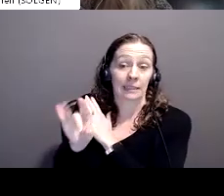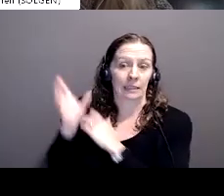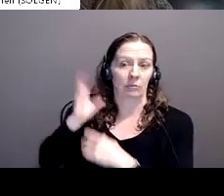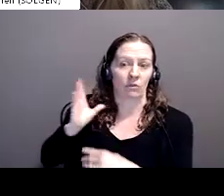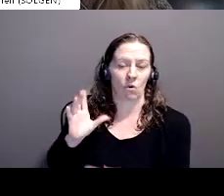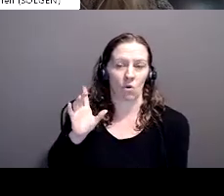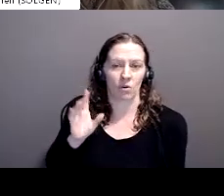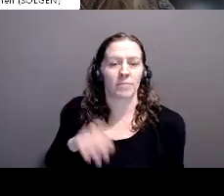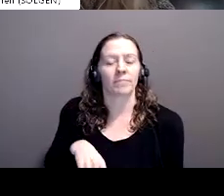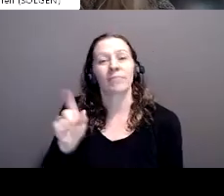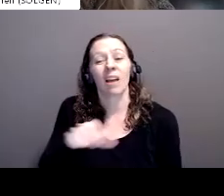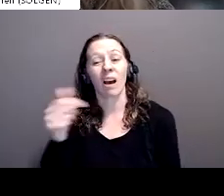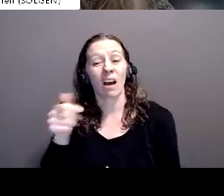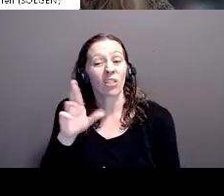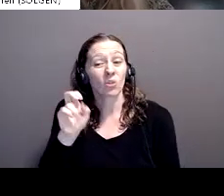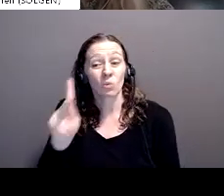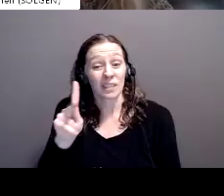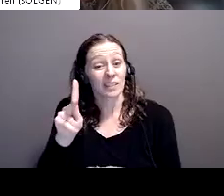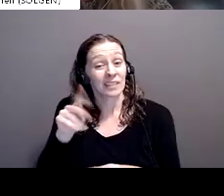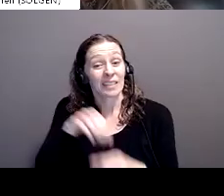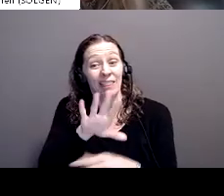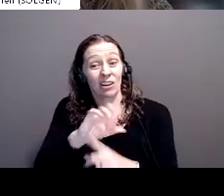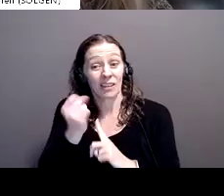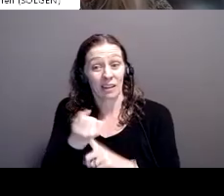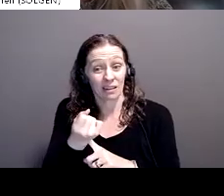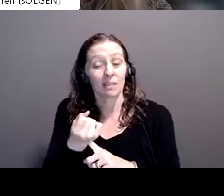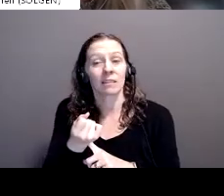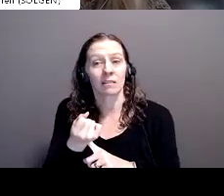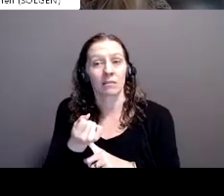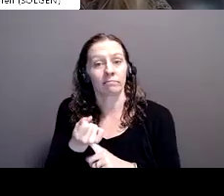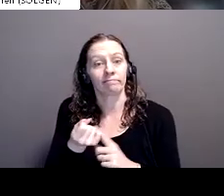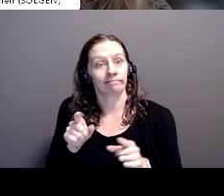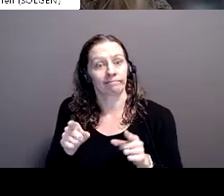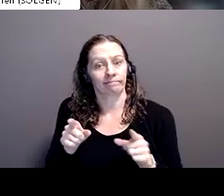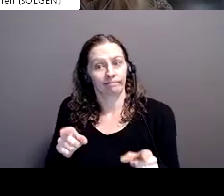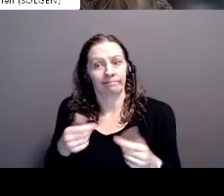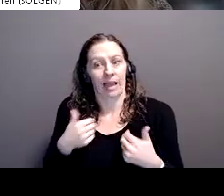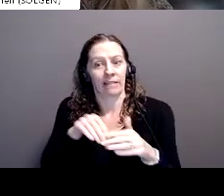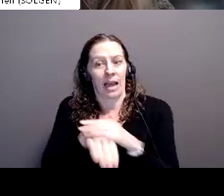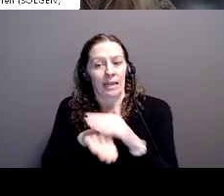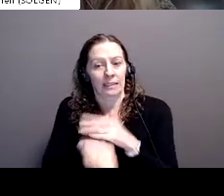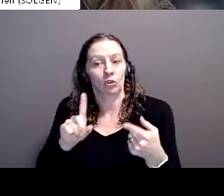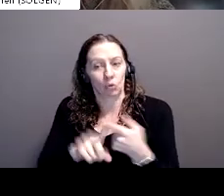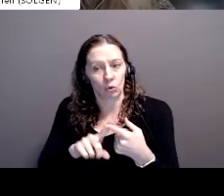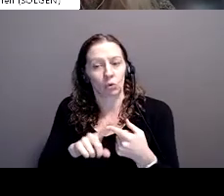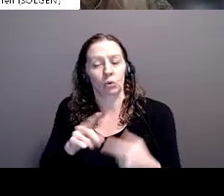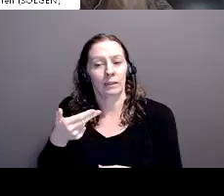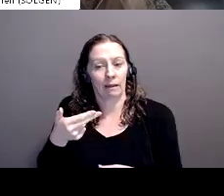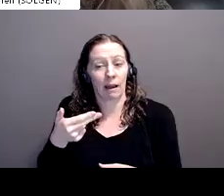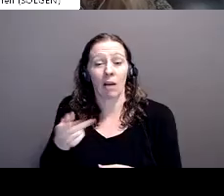Another risk factors present in the Ryan's case was their access to firearms. Both Mr. and Mrs. Ryan were